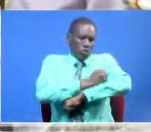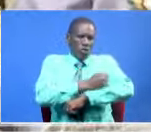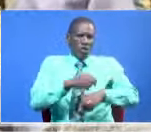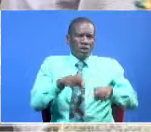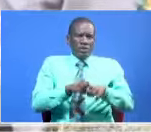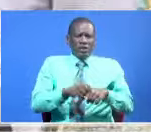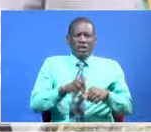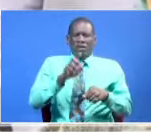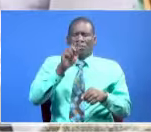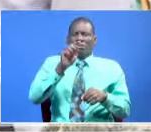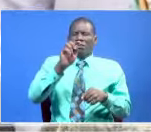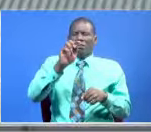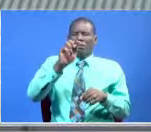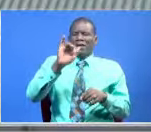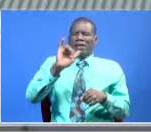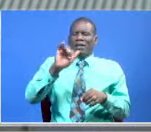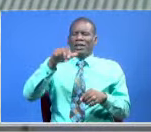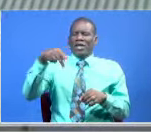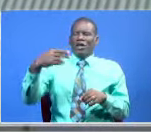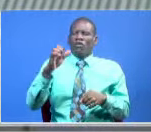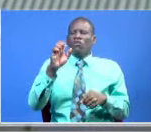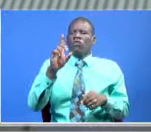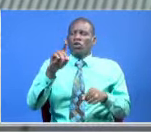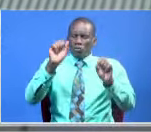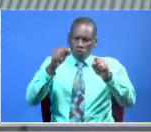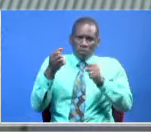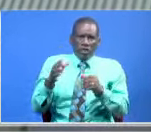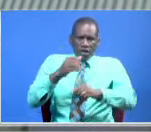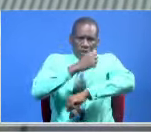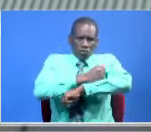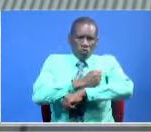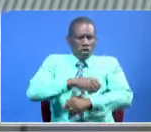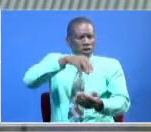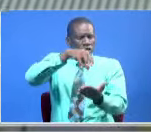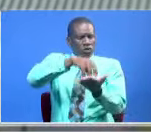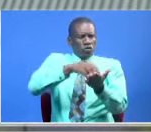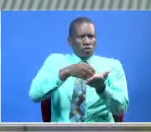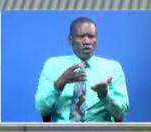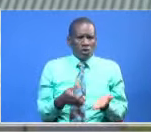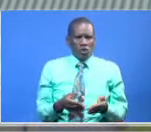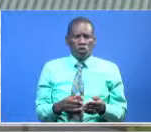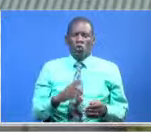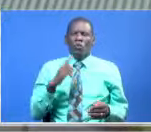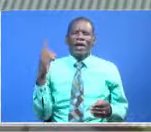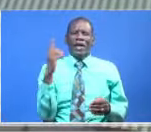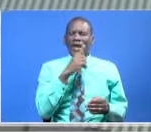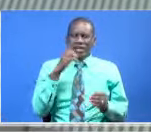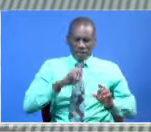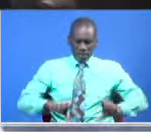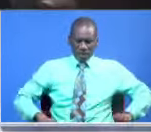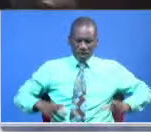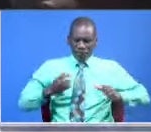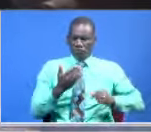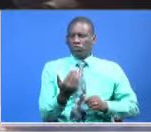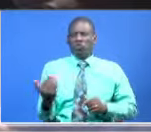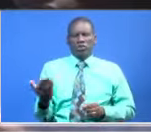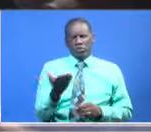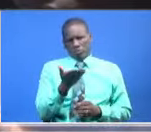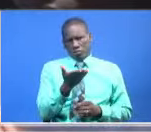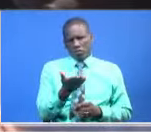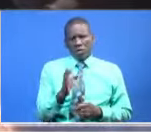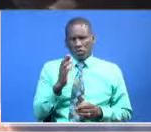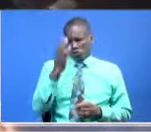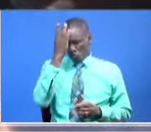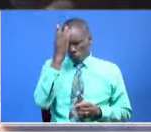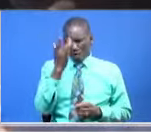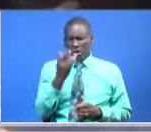Typhoid inaweza kupatikana shuleni. Vile hali ilivyo, tunaona ni kama tunahatarisha maisha ya watoto. Kwa sababu